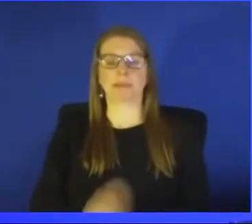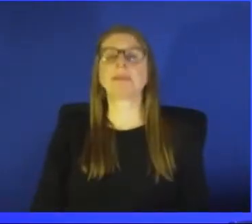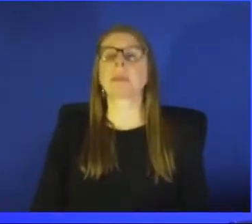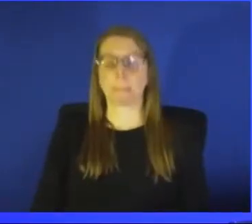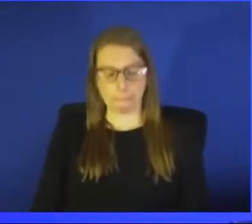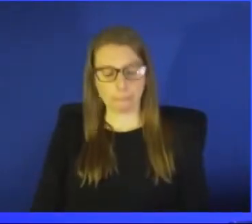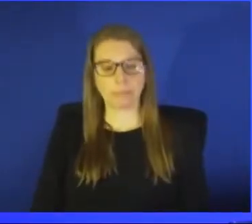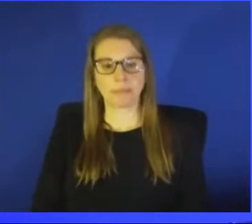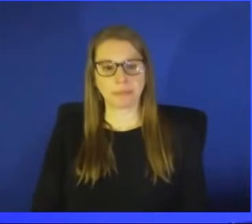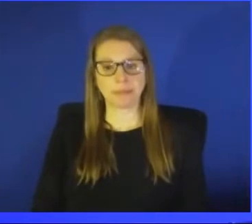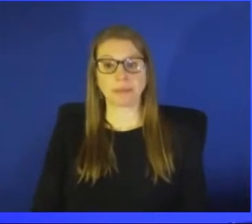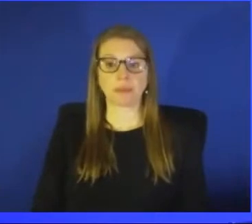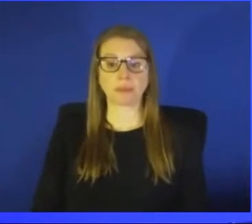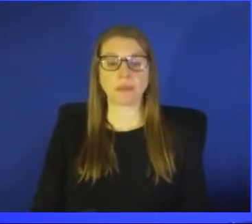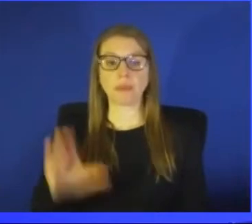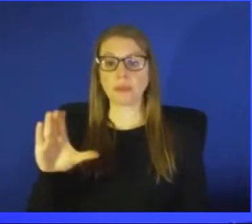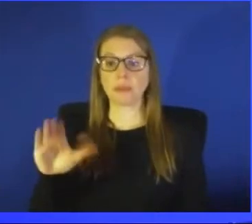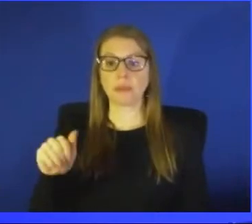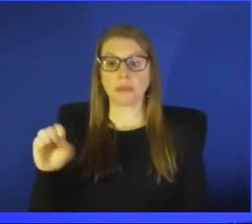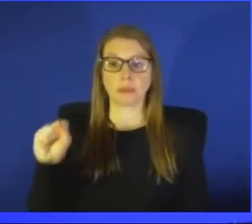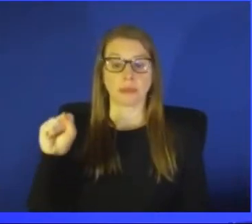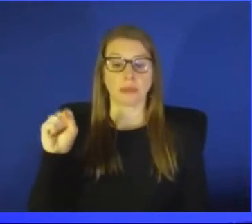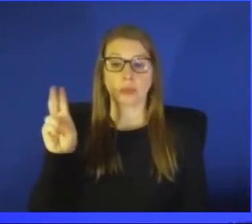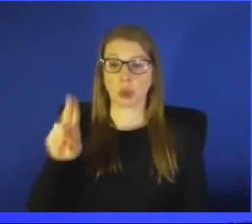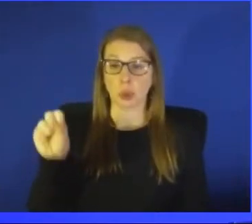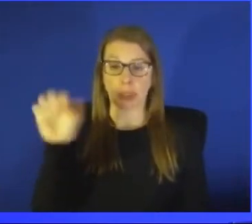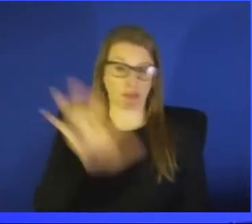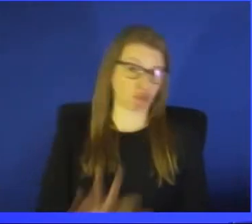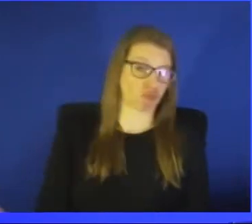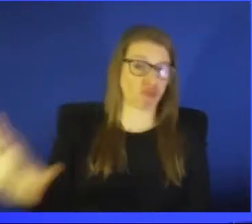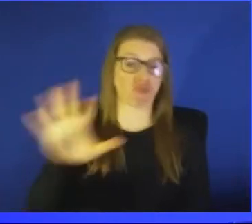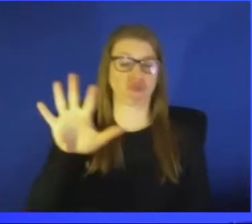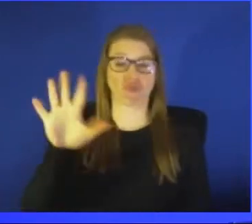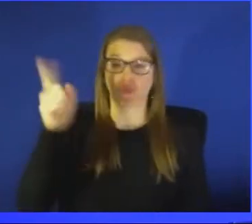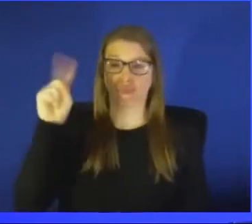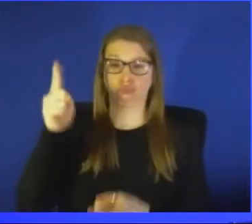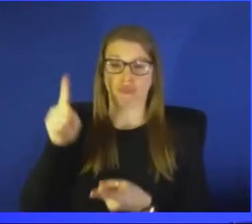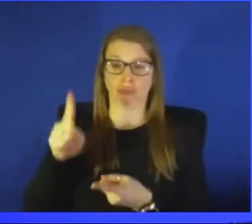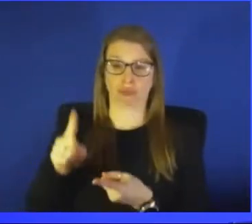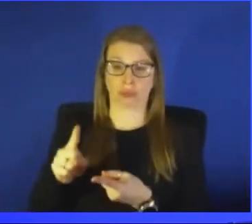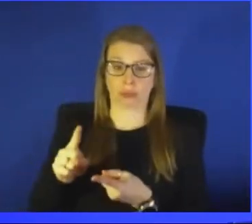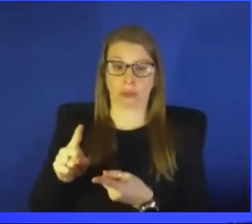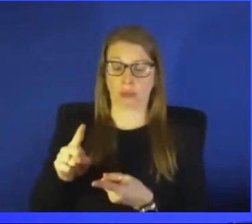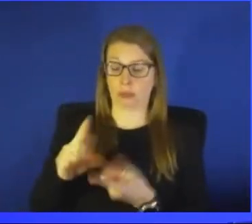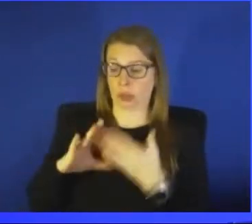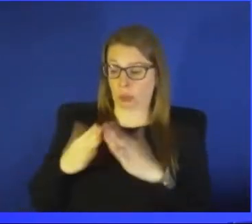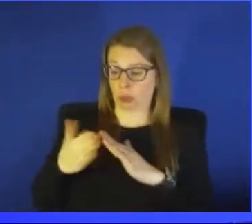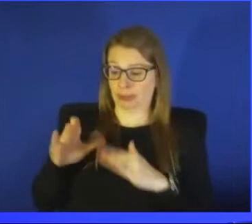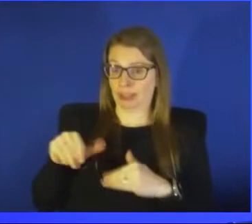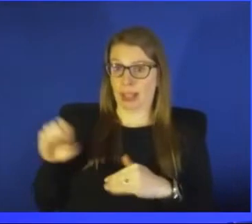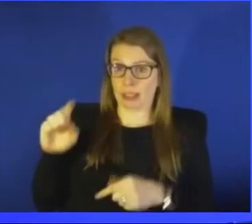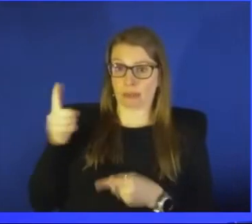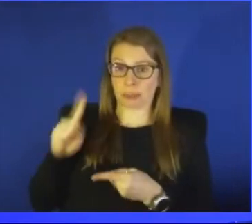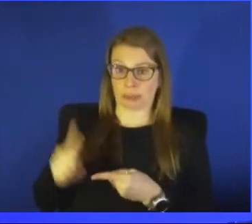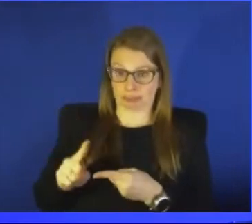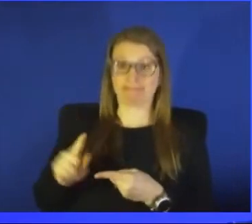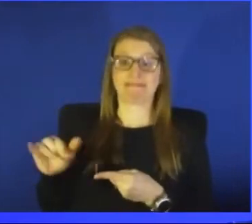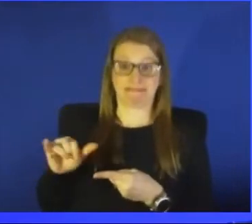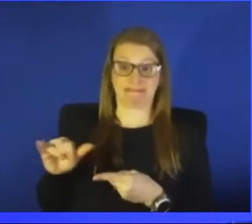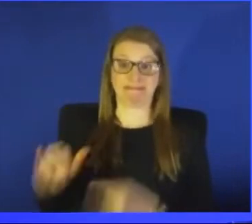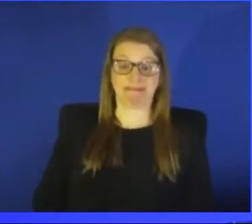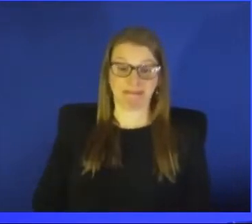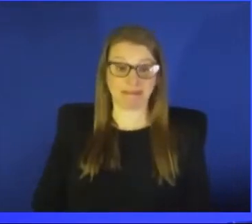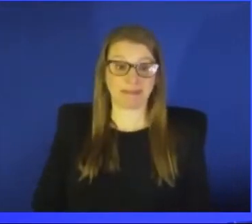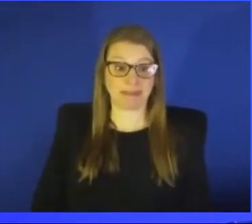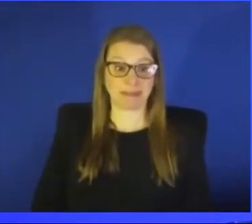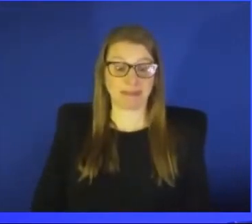the cases around the United States are going down. The cases in our community have been lower. We know that there